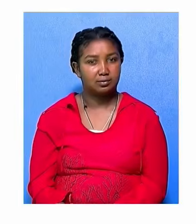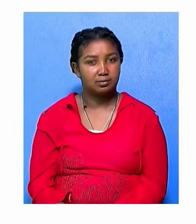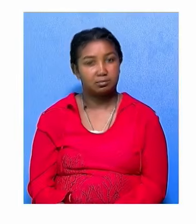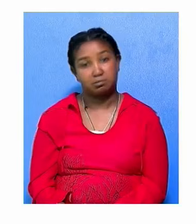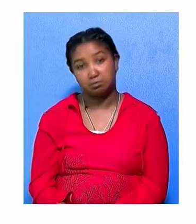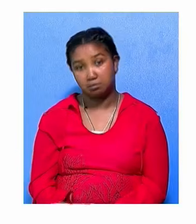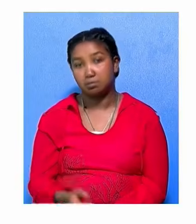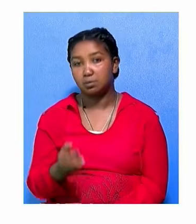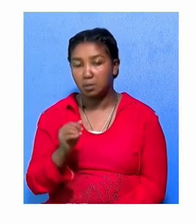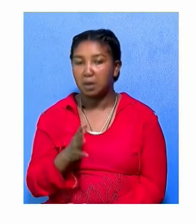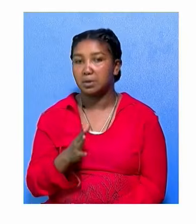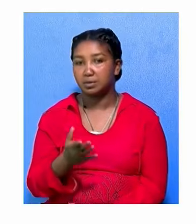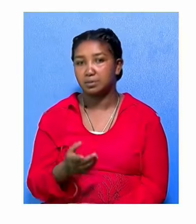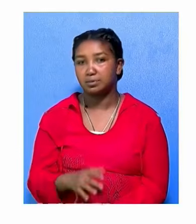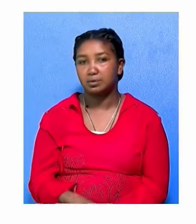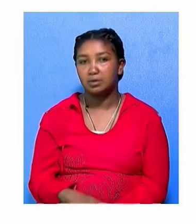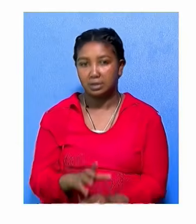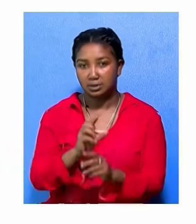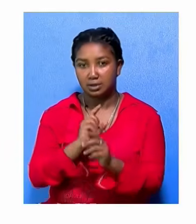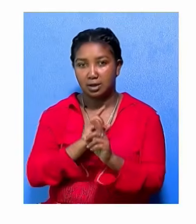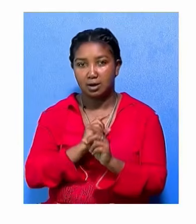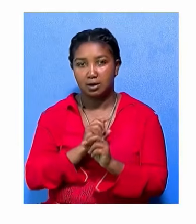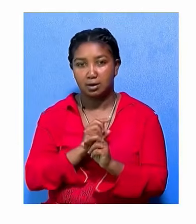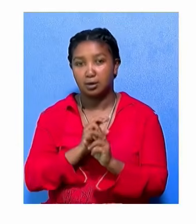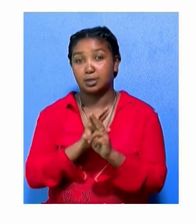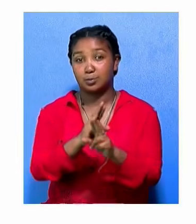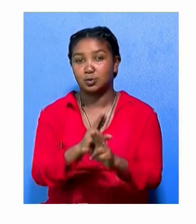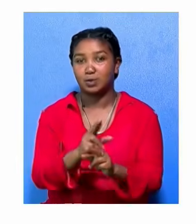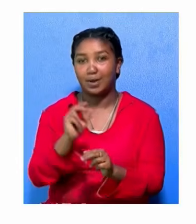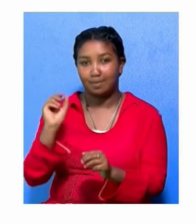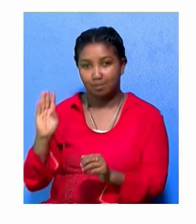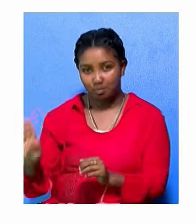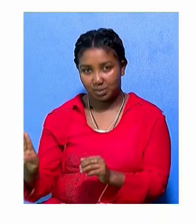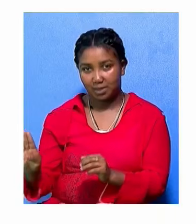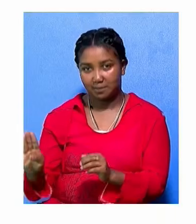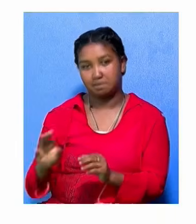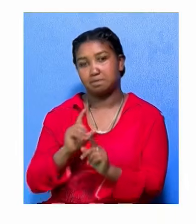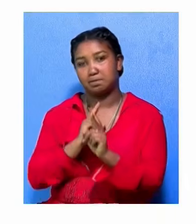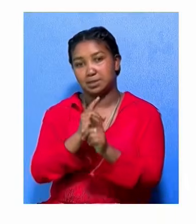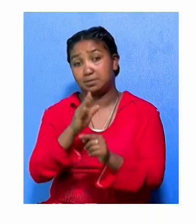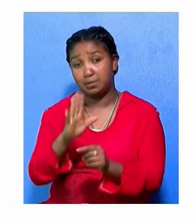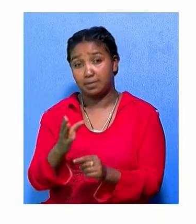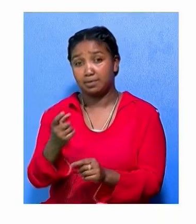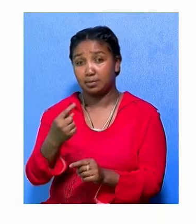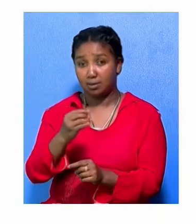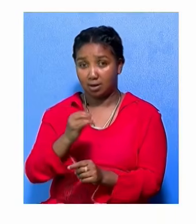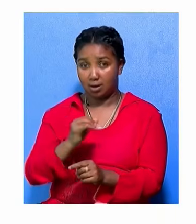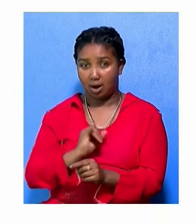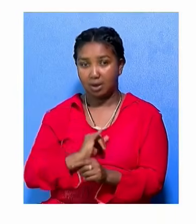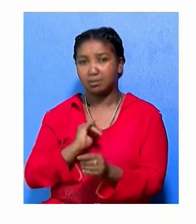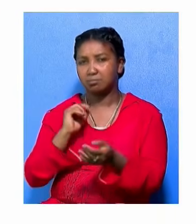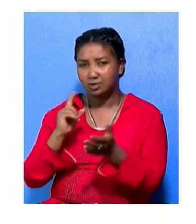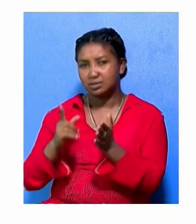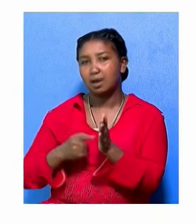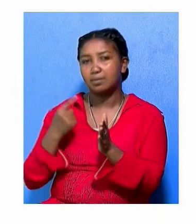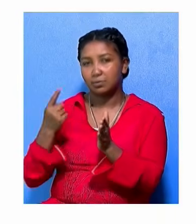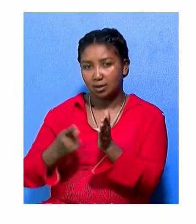Let's say this one is the response of Mr. B. Mr. B can say, I